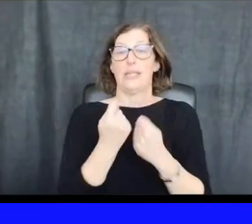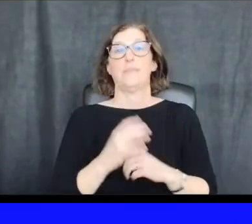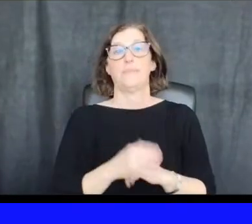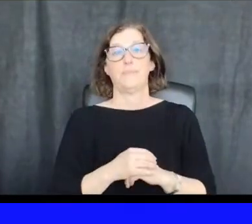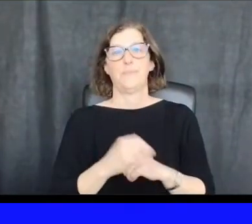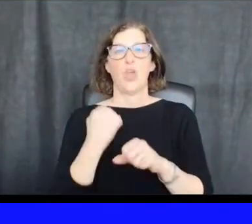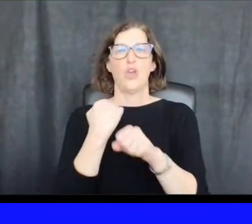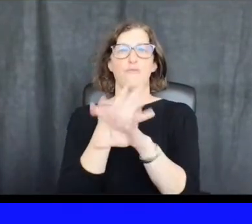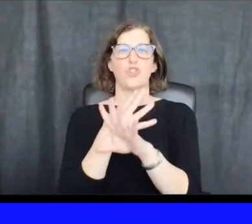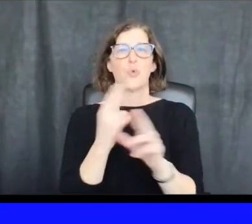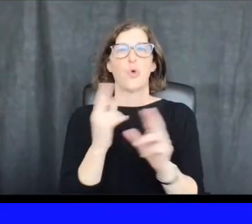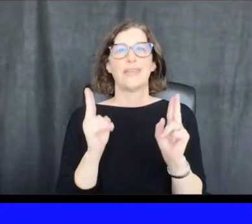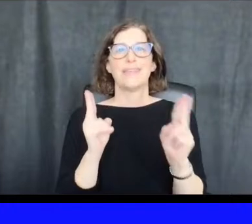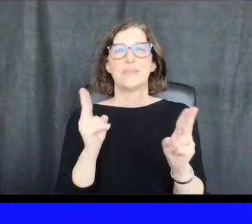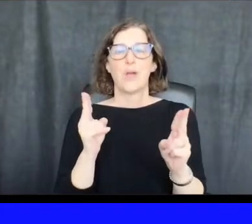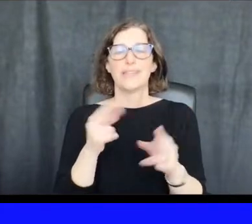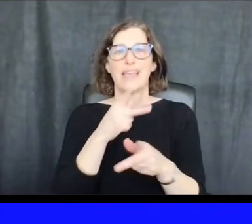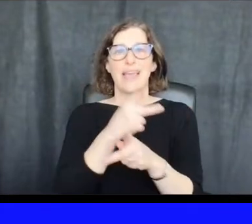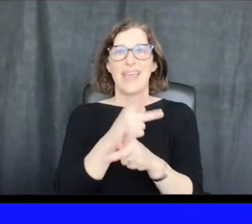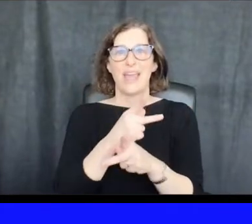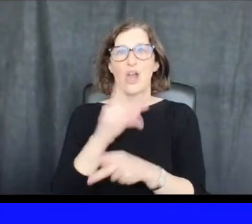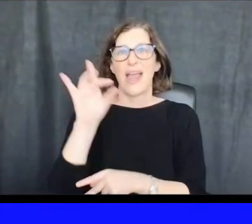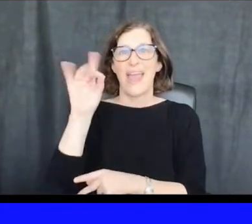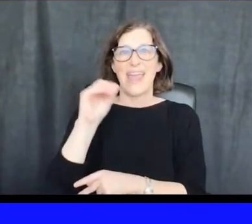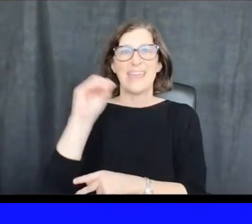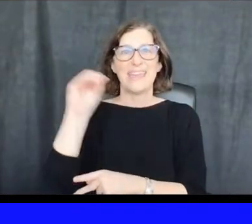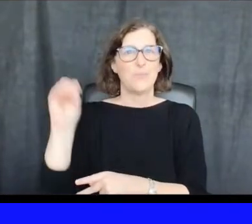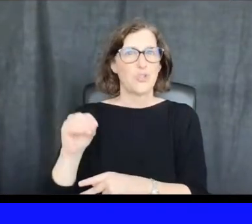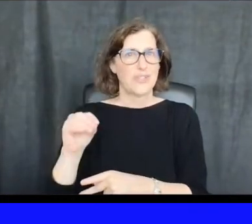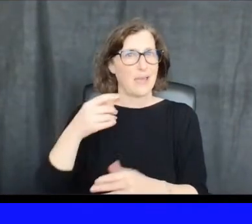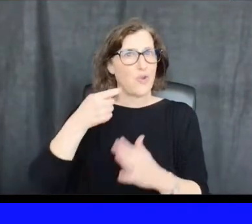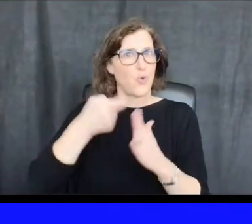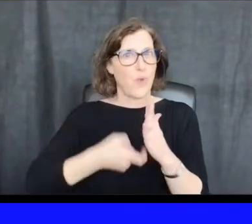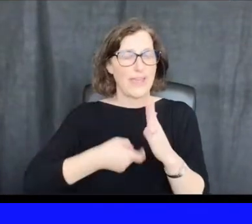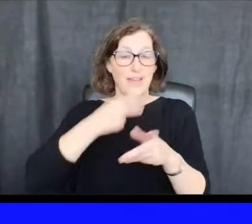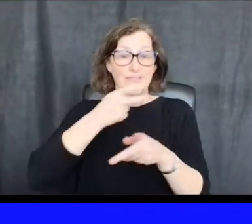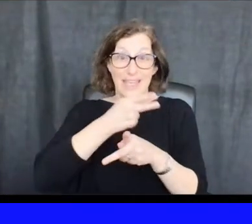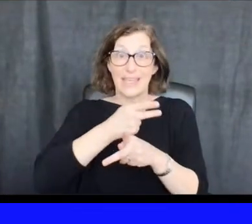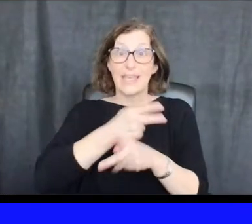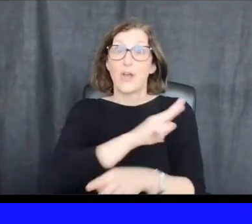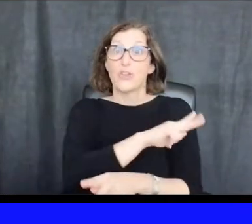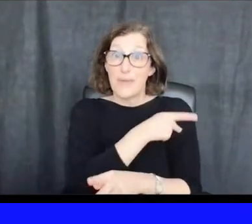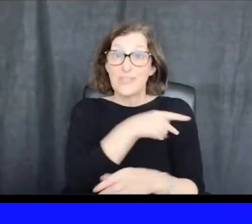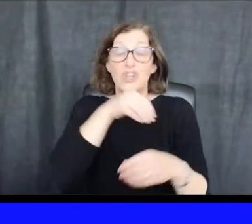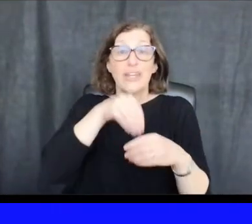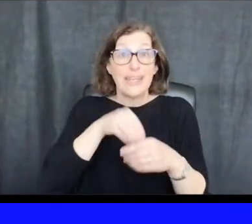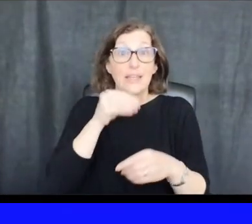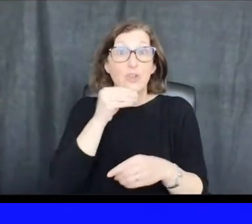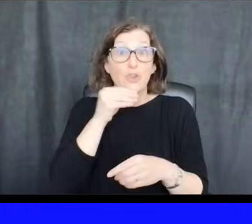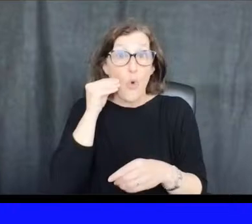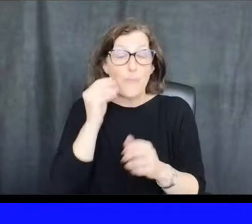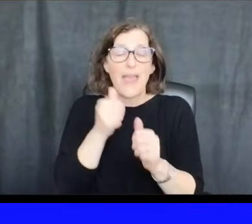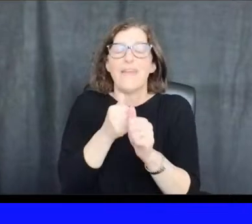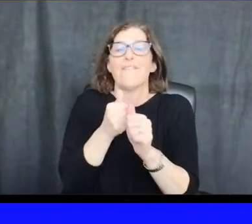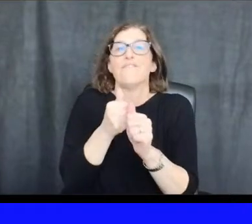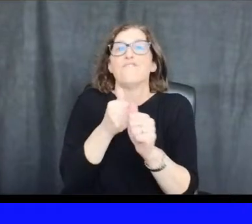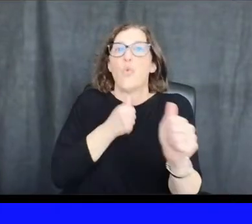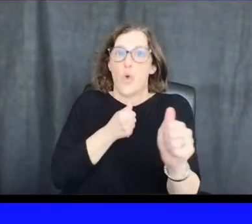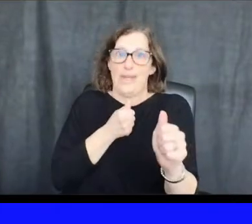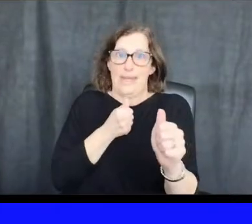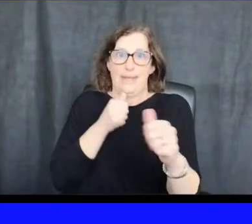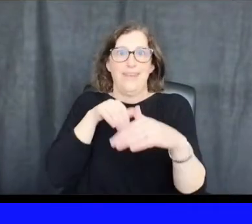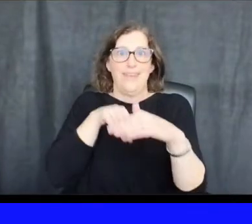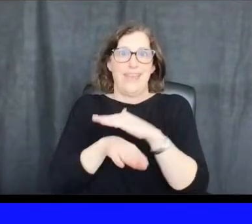and the benefits they've received aren't sufficient. They can't make it to the bathroom themselves, but they only get 4 hours a